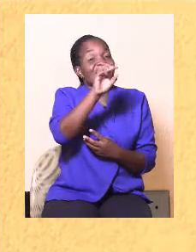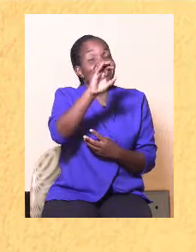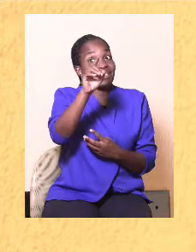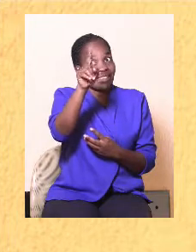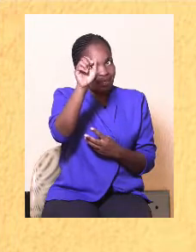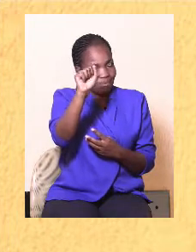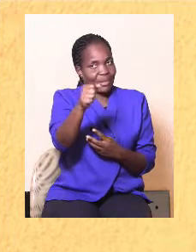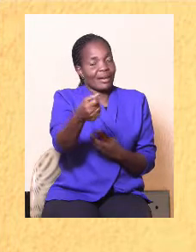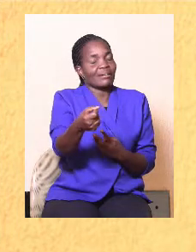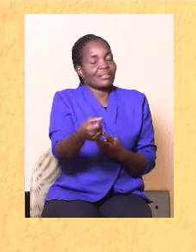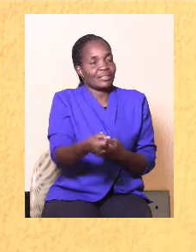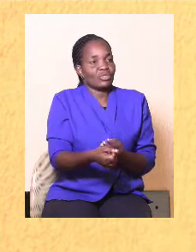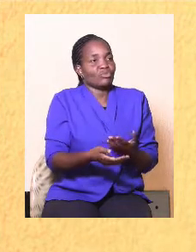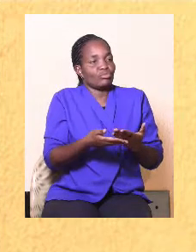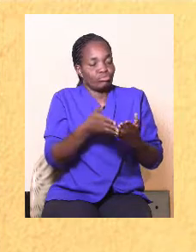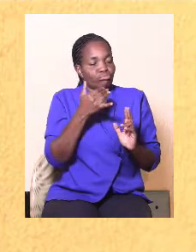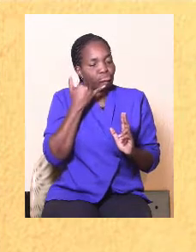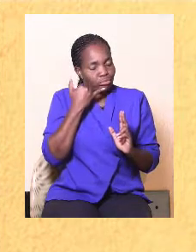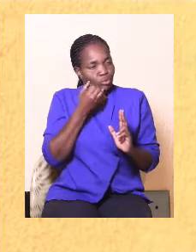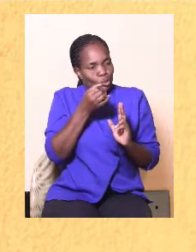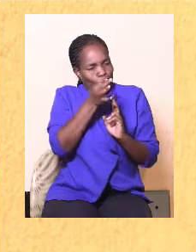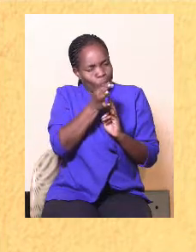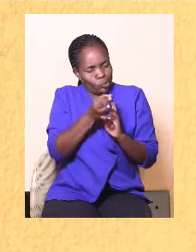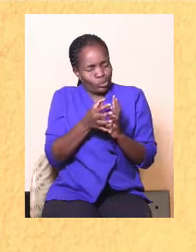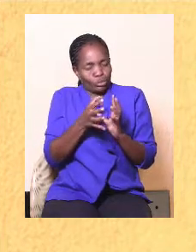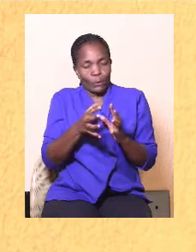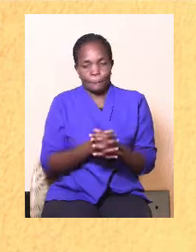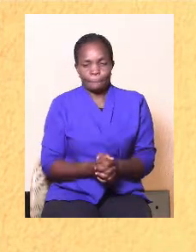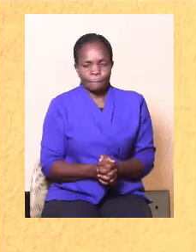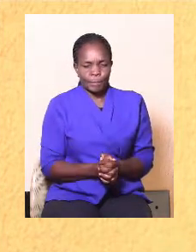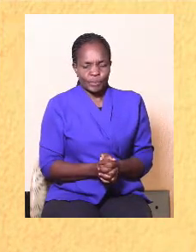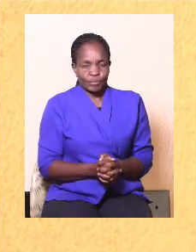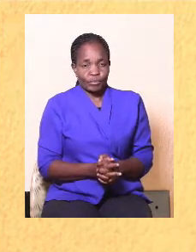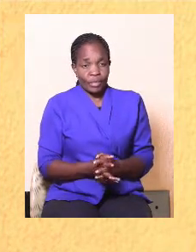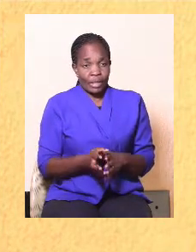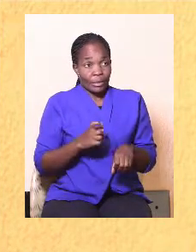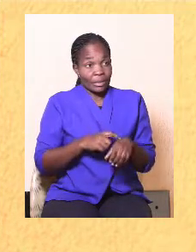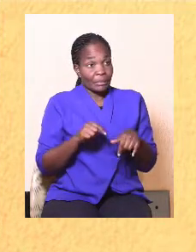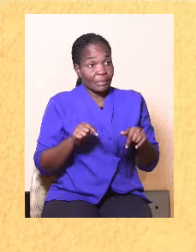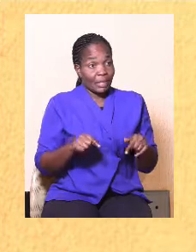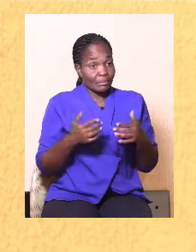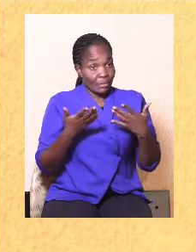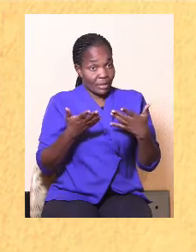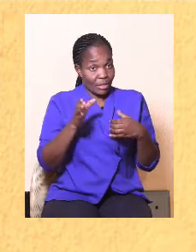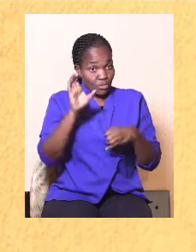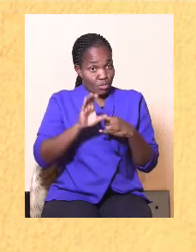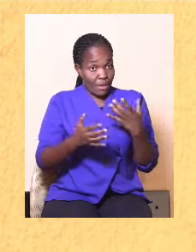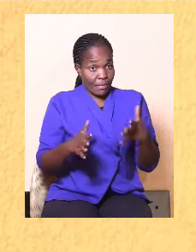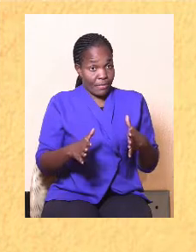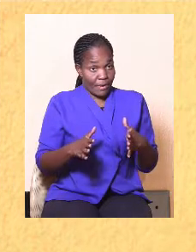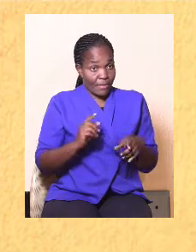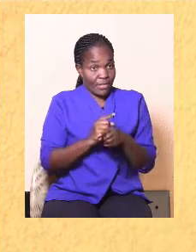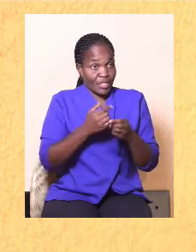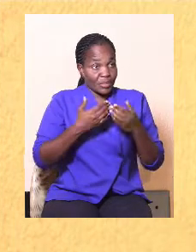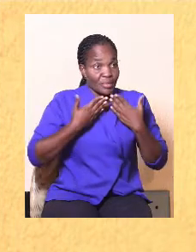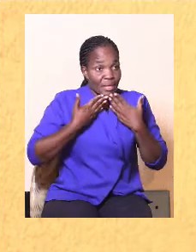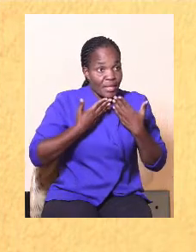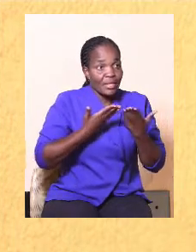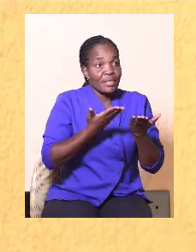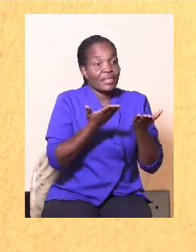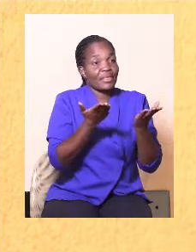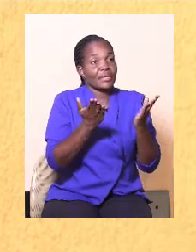to answer your calls. At this stage, I want to conclude and thank you,